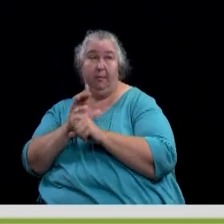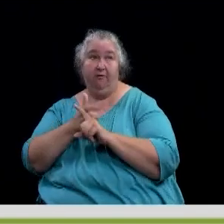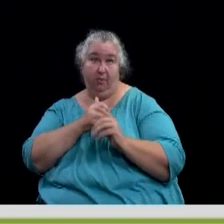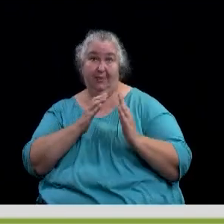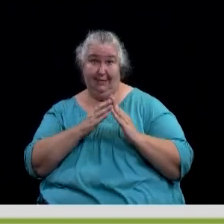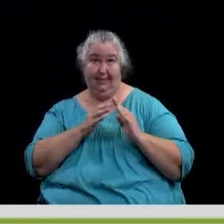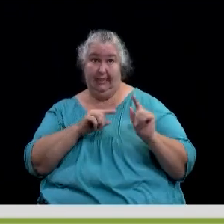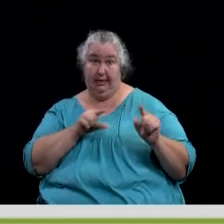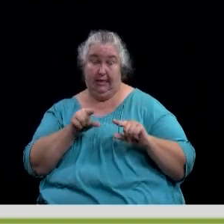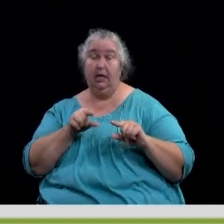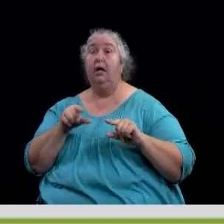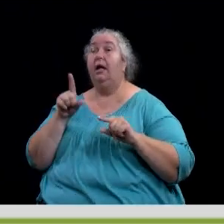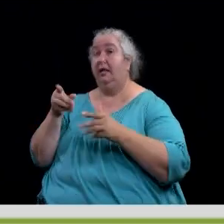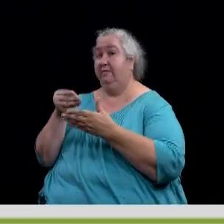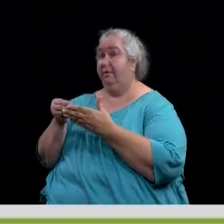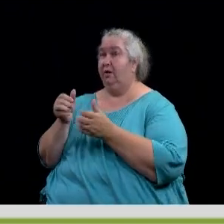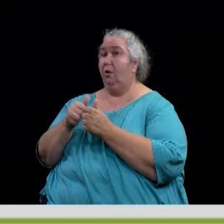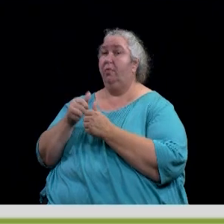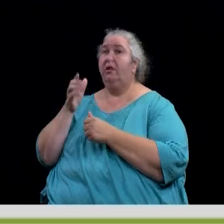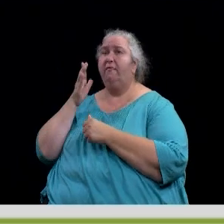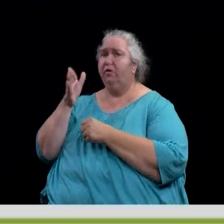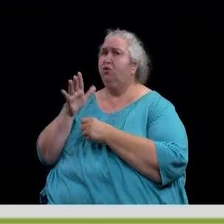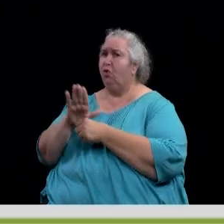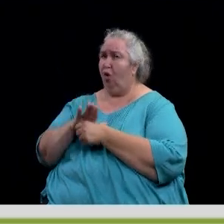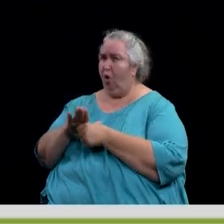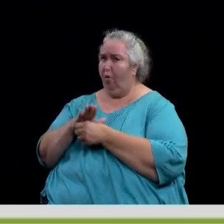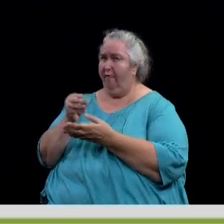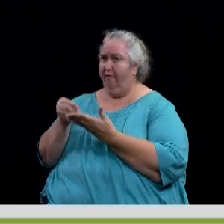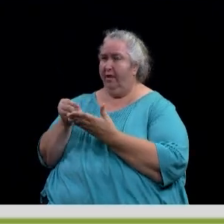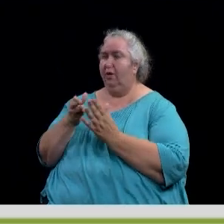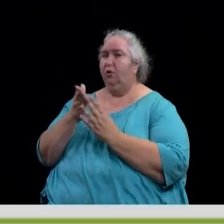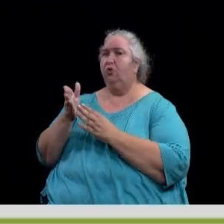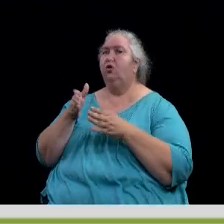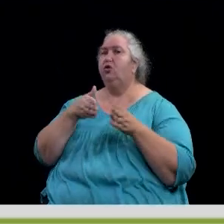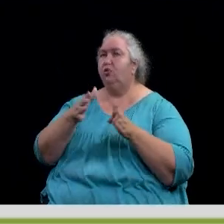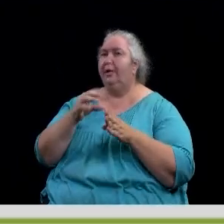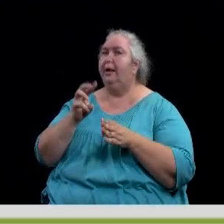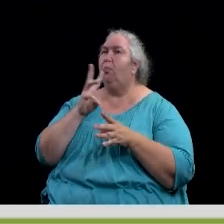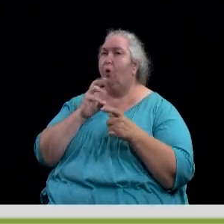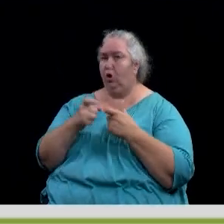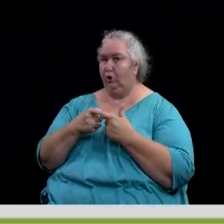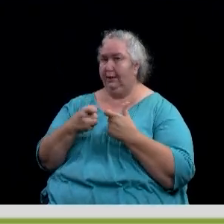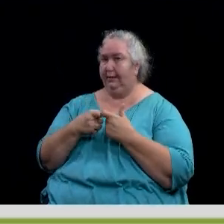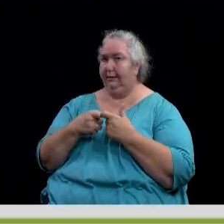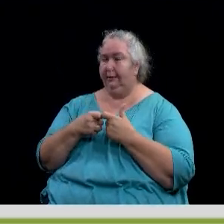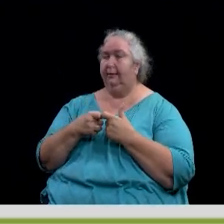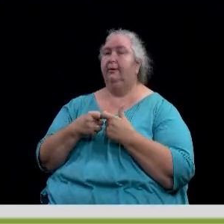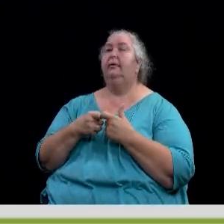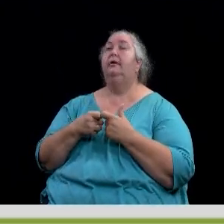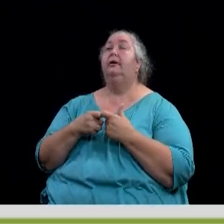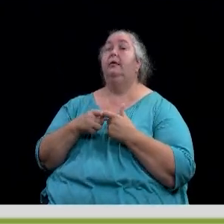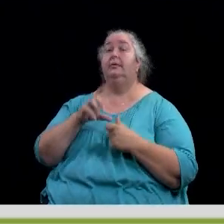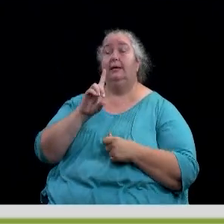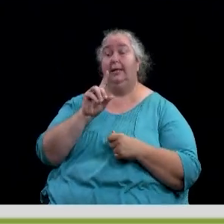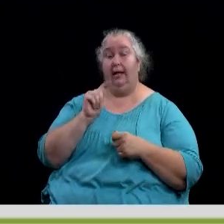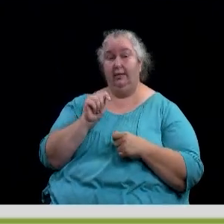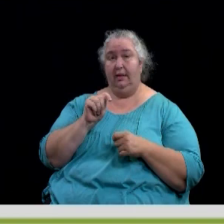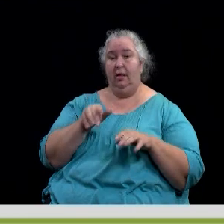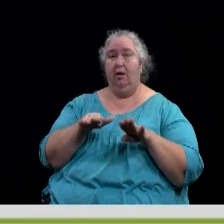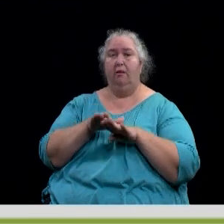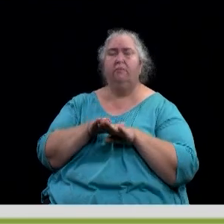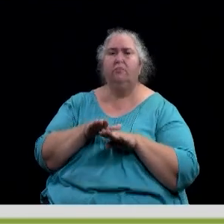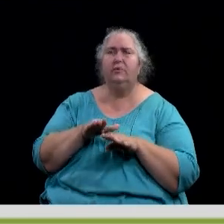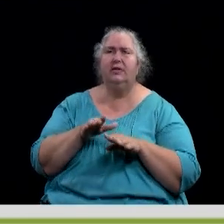funding through streets and water utilities. Downtown overlay concept implementation is still under review for options to